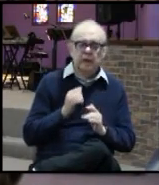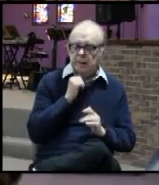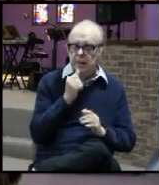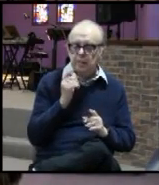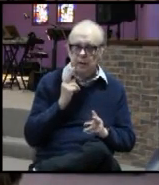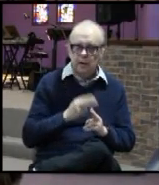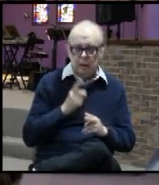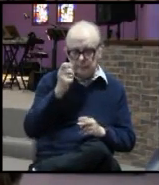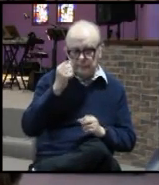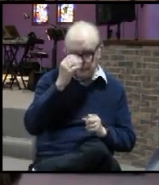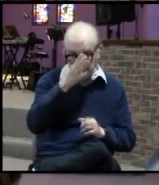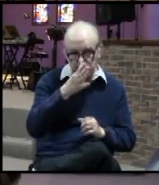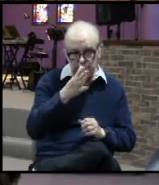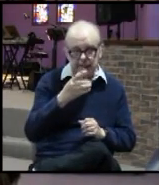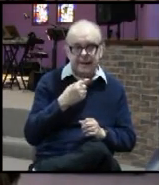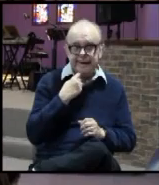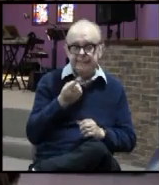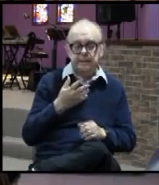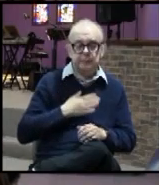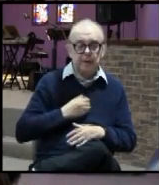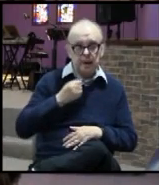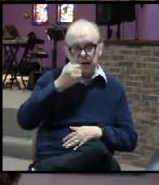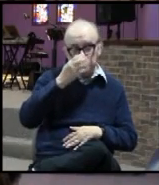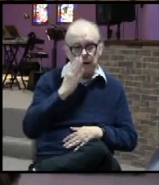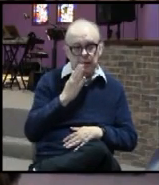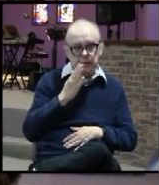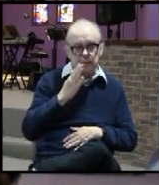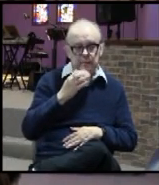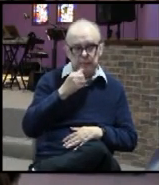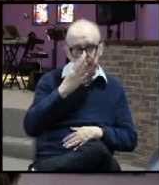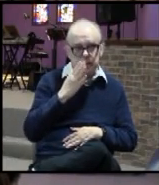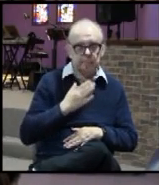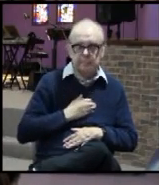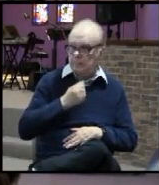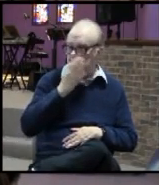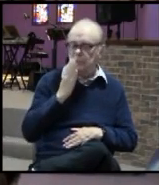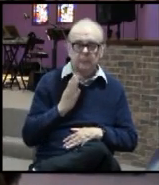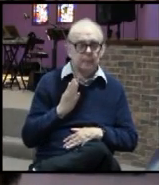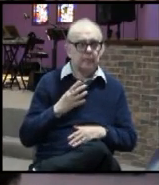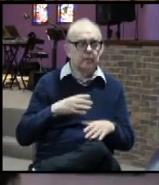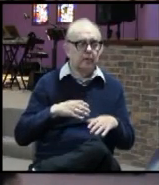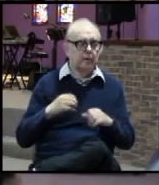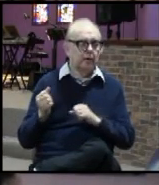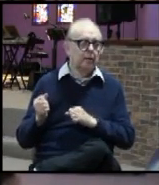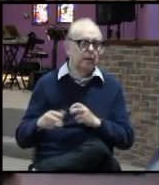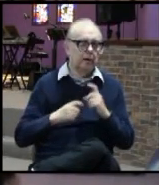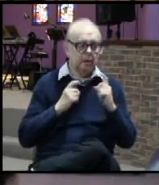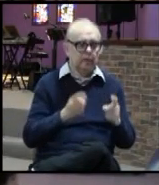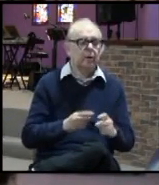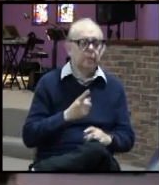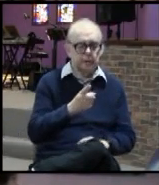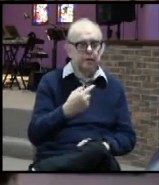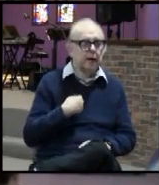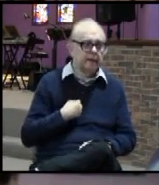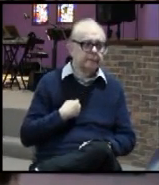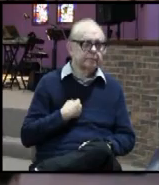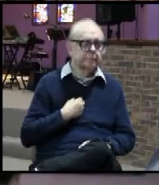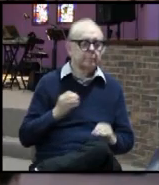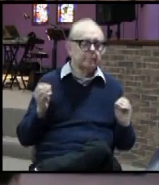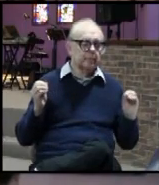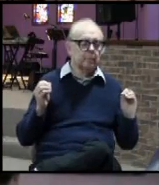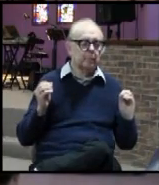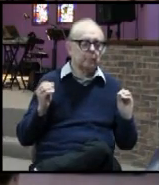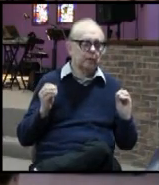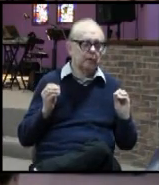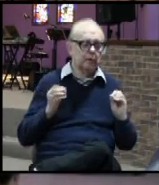Father. He called him my God, why has thou forsaken me? When he had taken all of the sins of you and I, he was no longer 100%